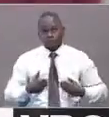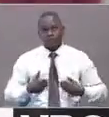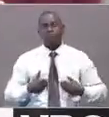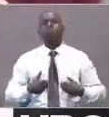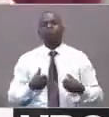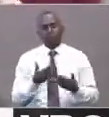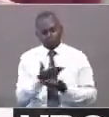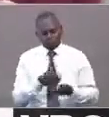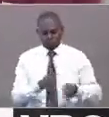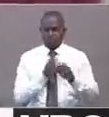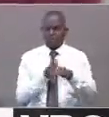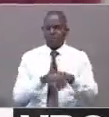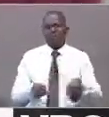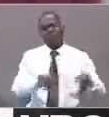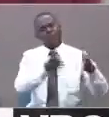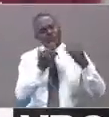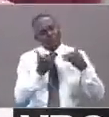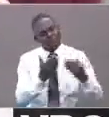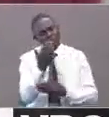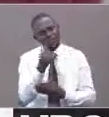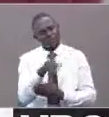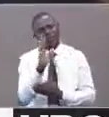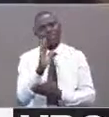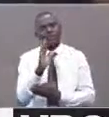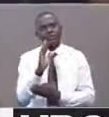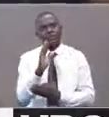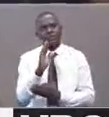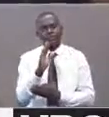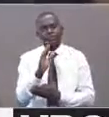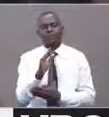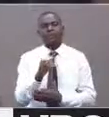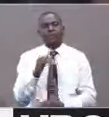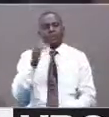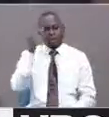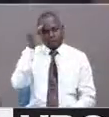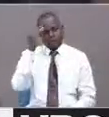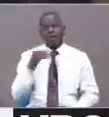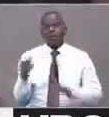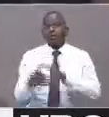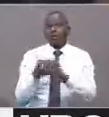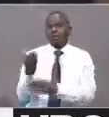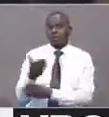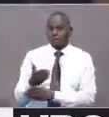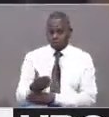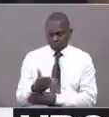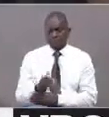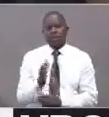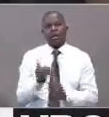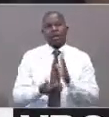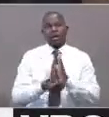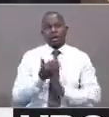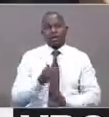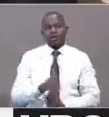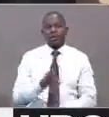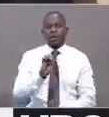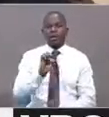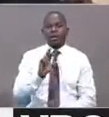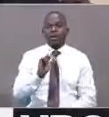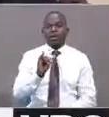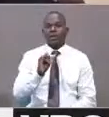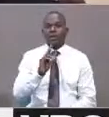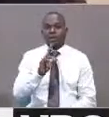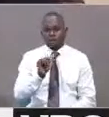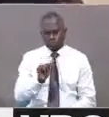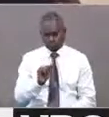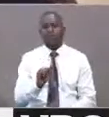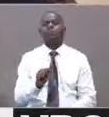engaged into agriculture. Thank you so much. The head of the Prime Minister's Delivery Unit, Professor Ezra Suruma, spoke